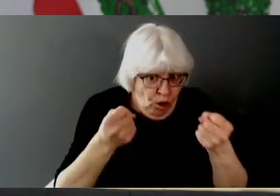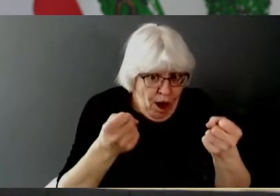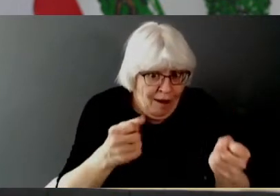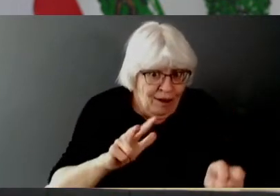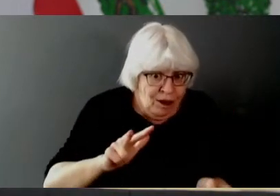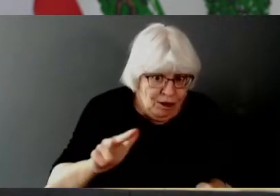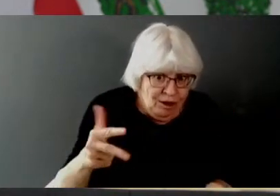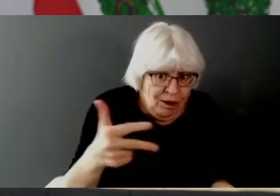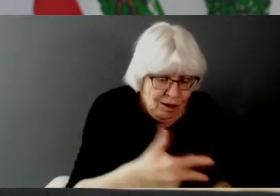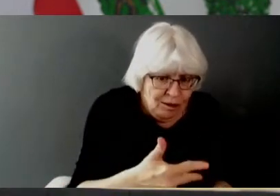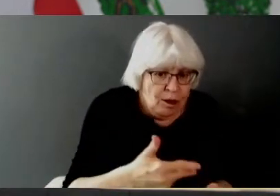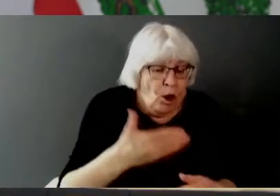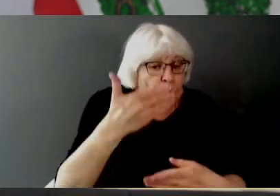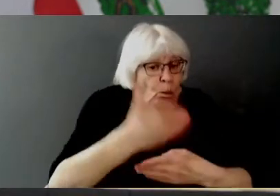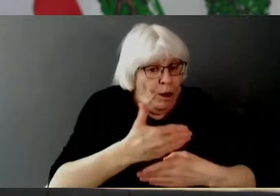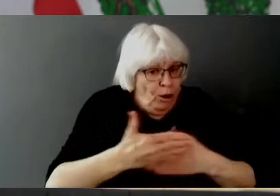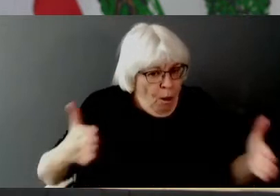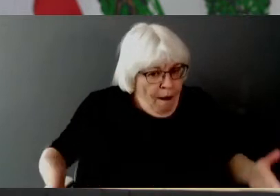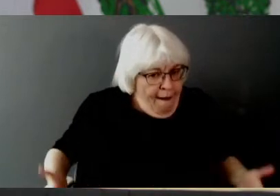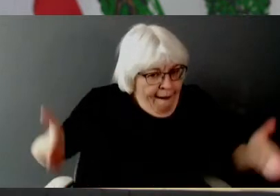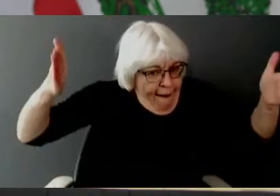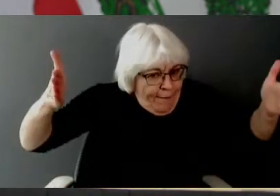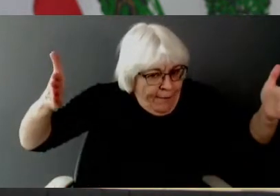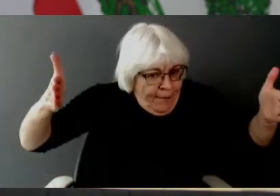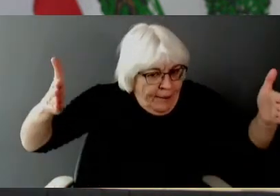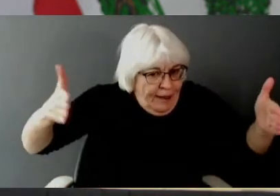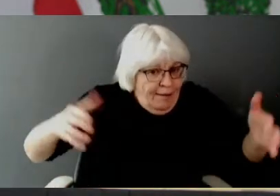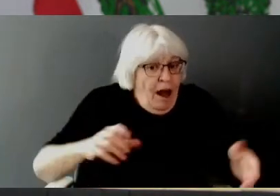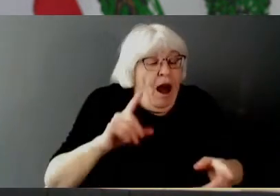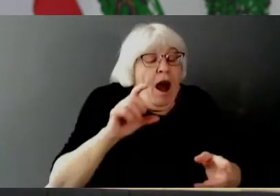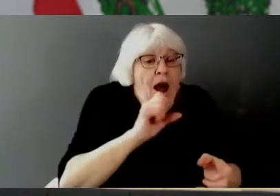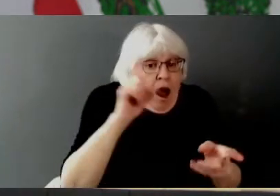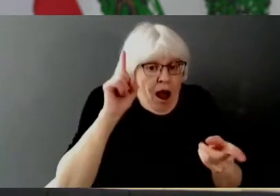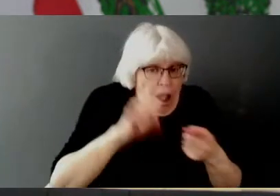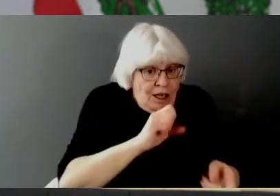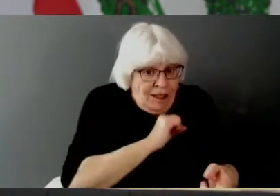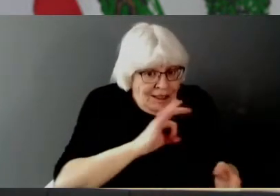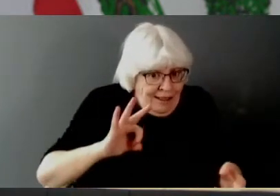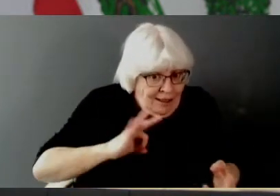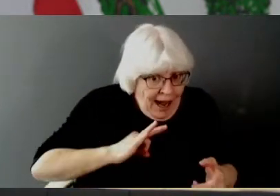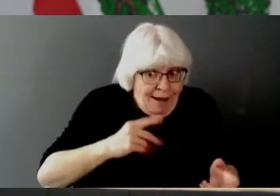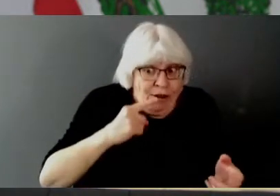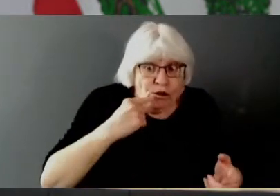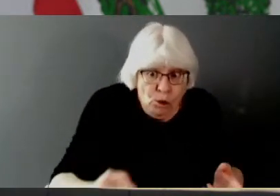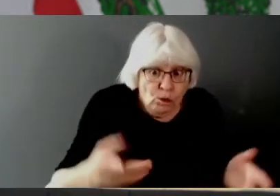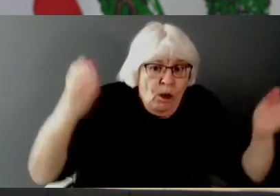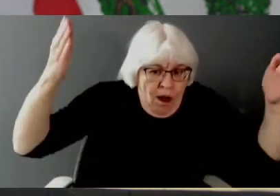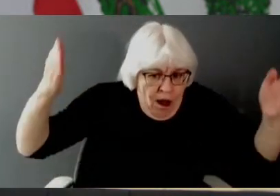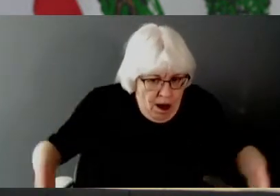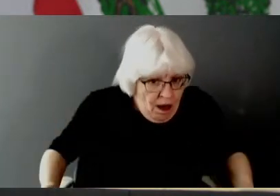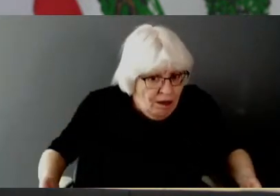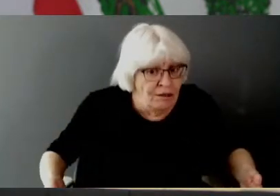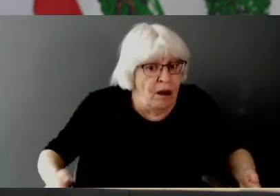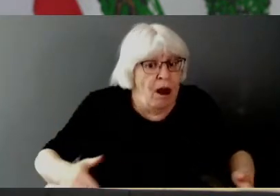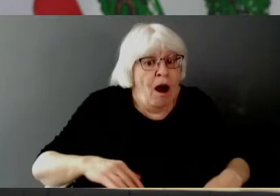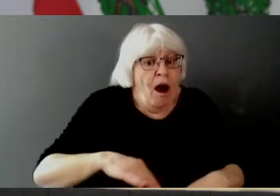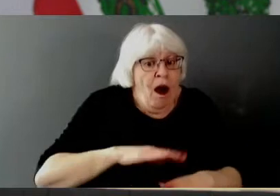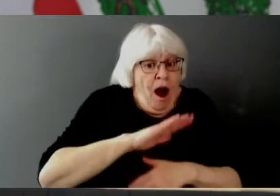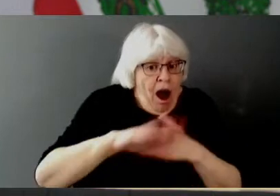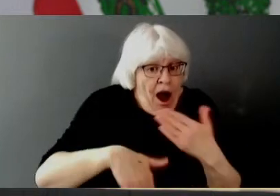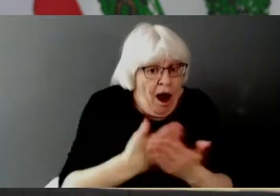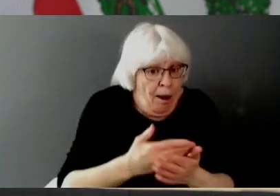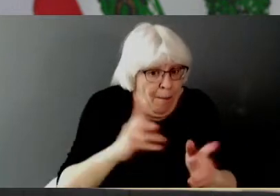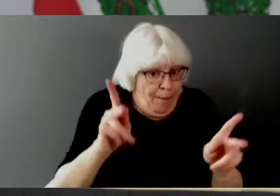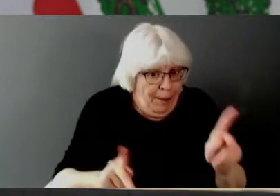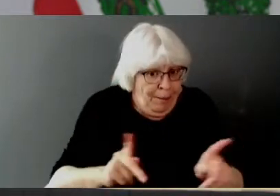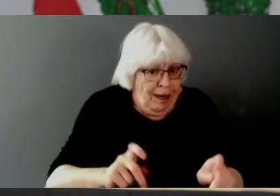at the center. And all passengers over the age of 2 in the car should be wearing a mask at all times unless you're directed by staff to lower